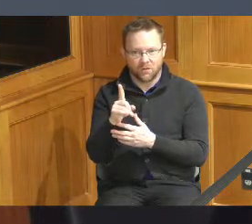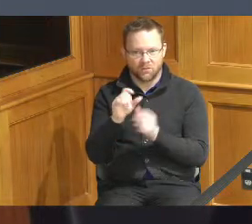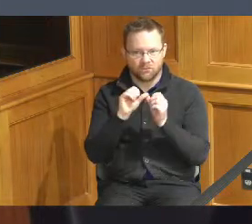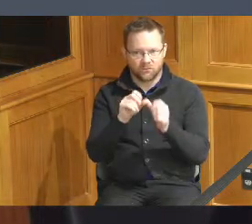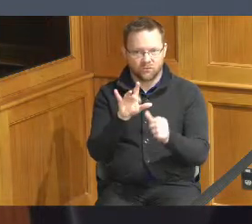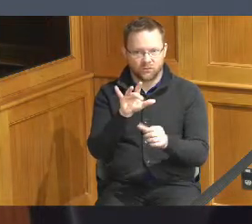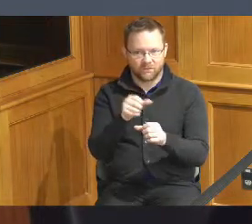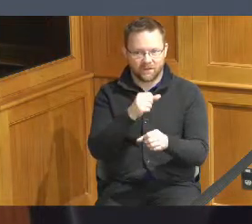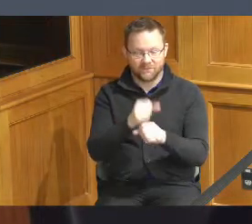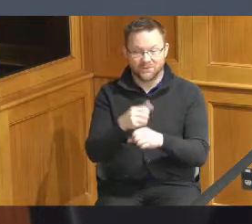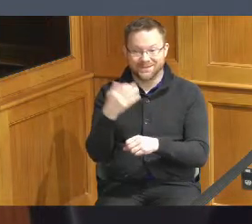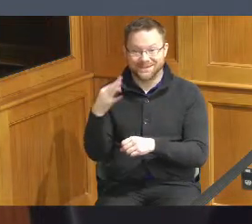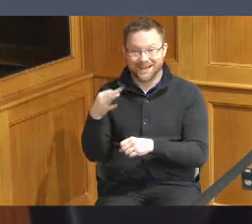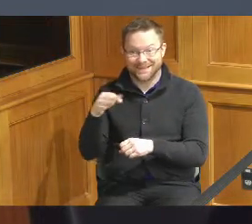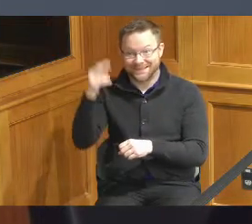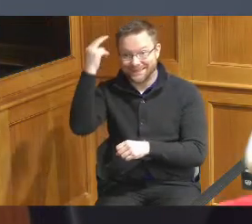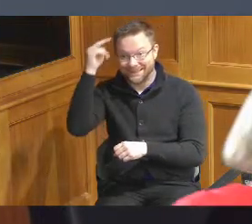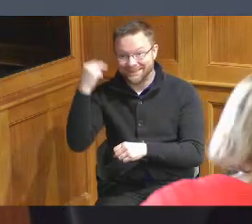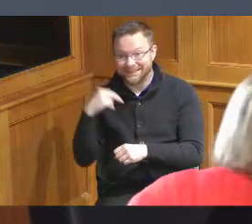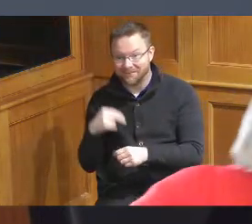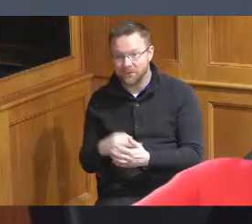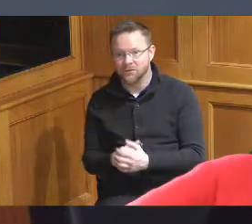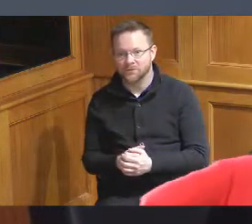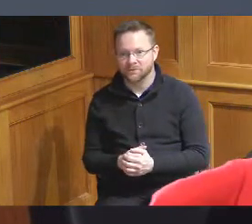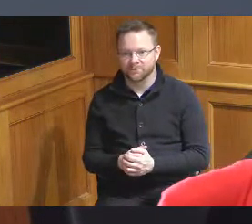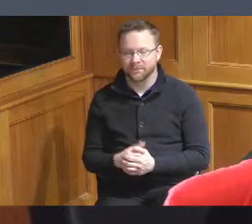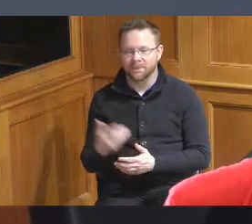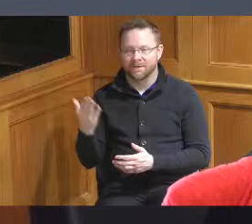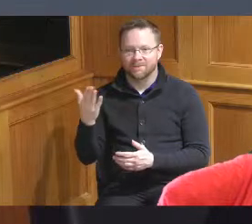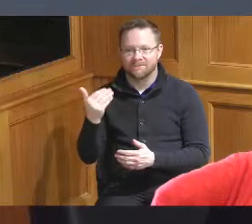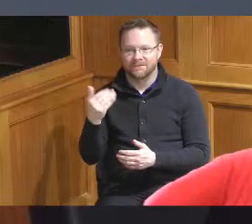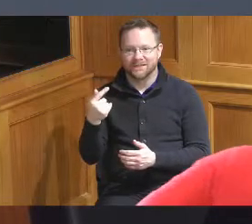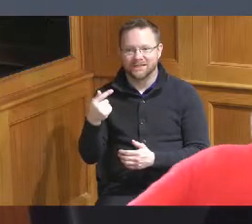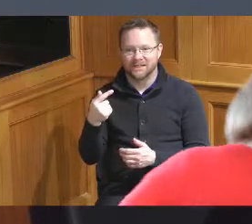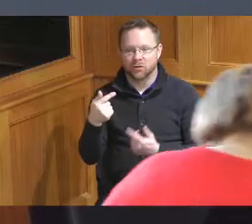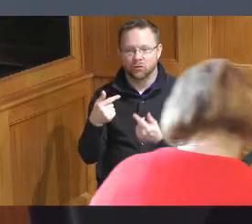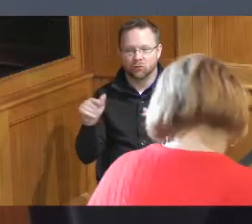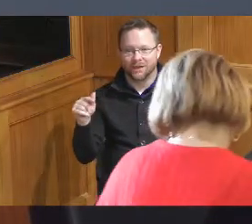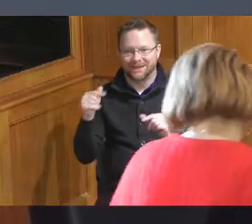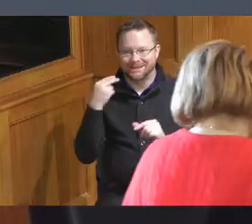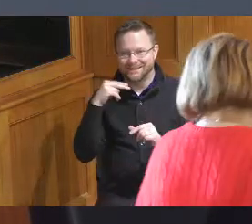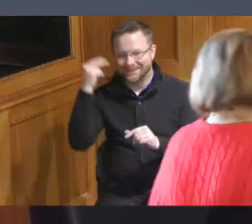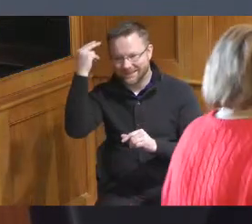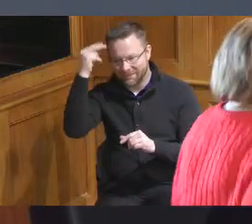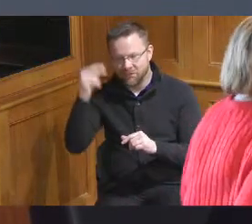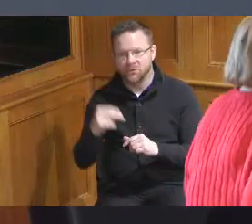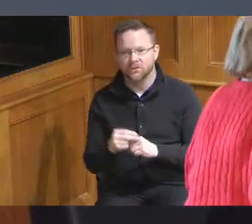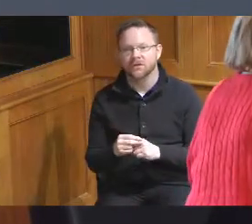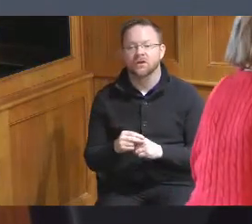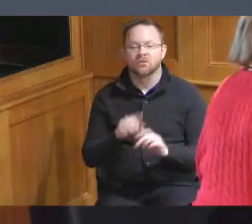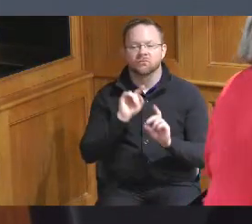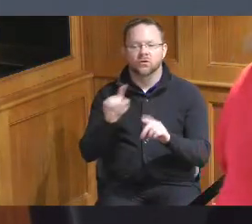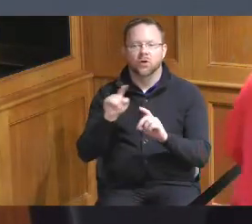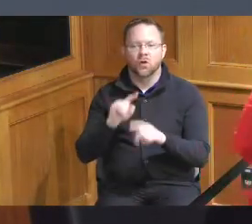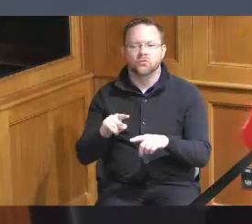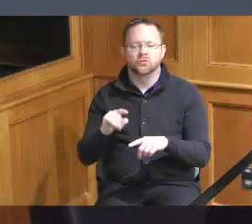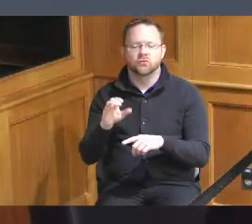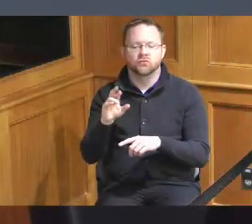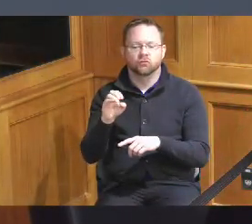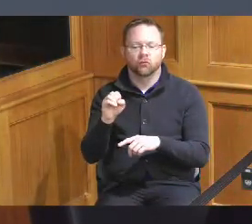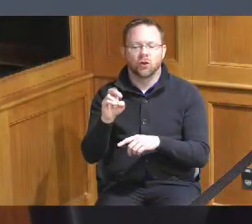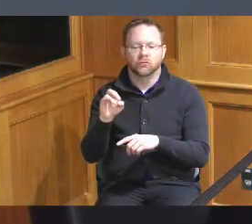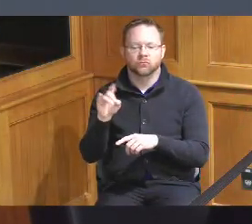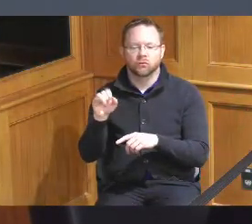has 19 nieces and nephews and 15 great nieces and nephews, and attends Crossroads Community Church. Sheila